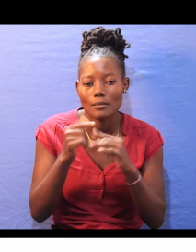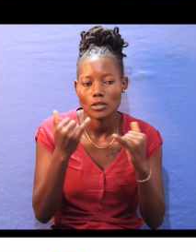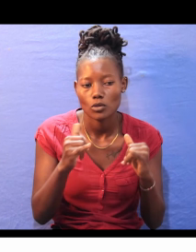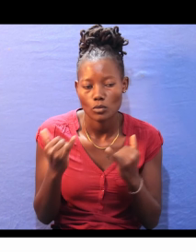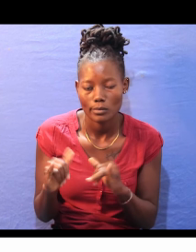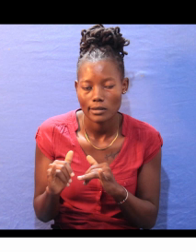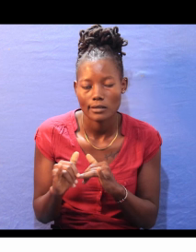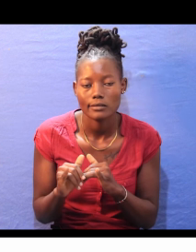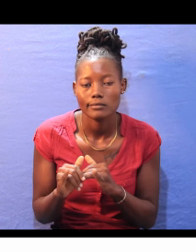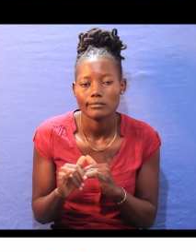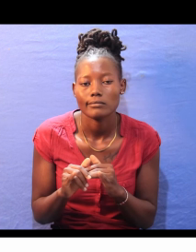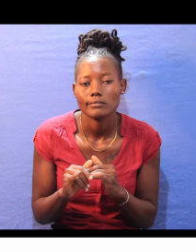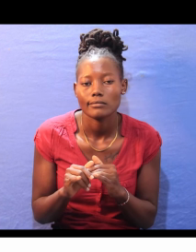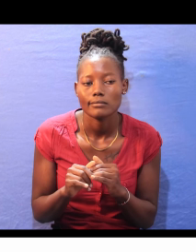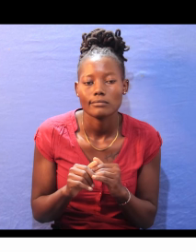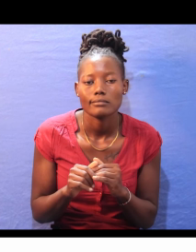we're choosing to play.